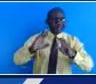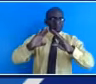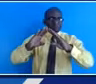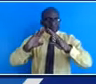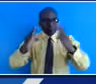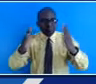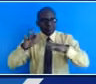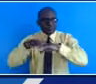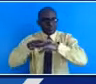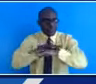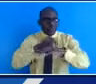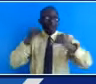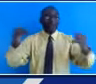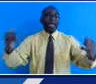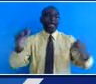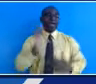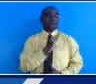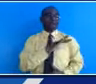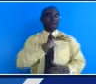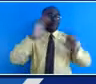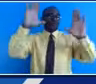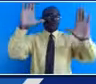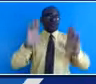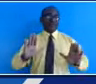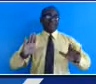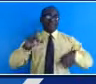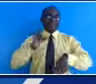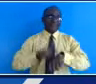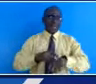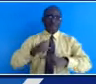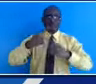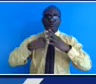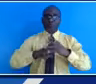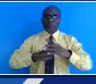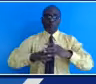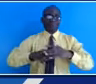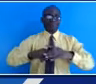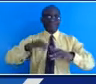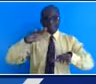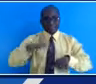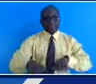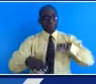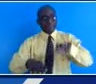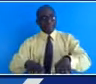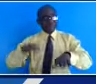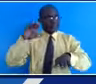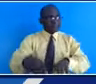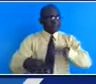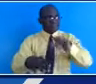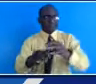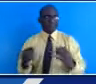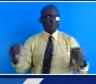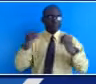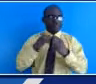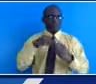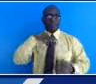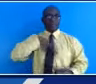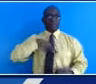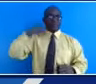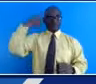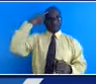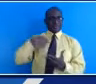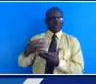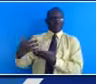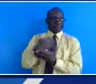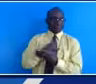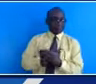another avenue or another source of income, and provides a service also for our locals. We are taking, as everybody else